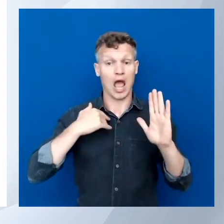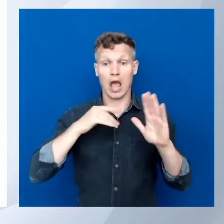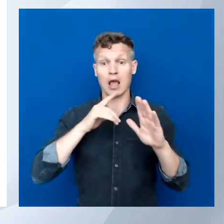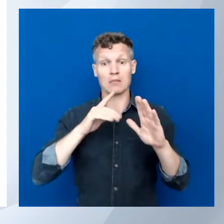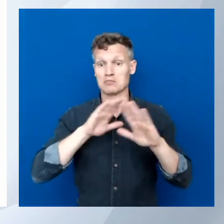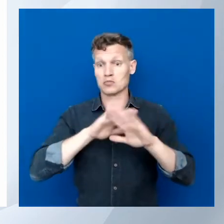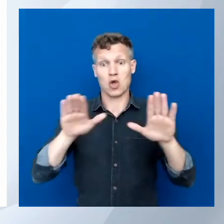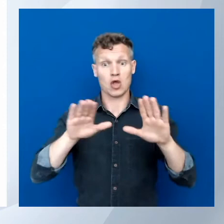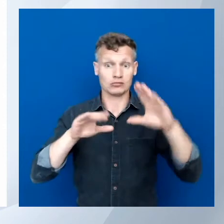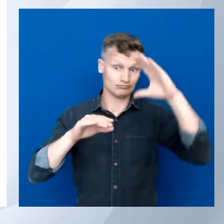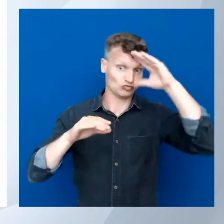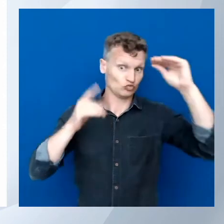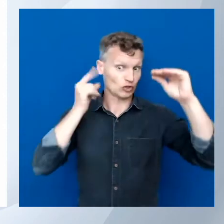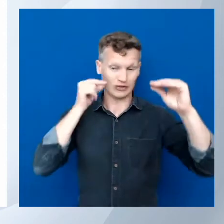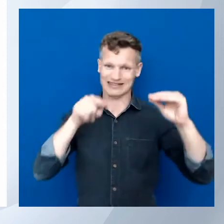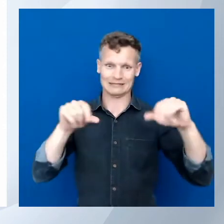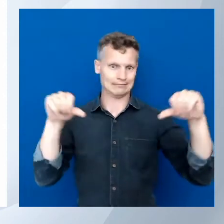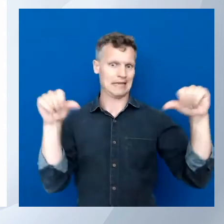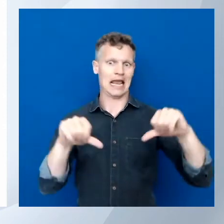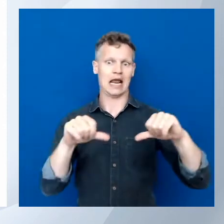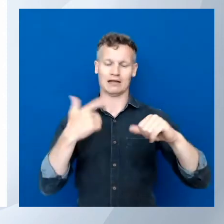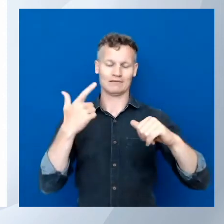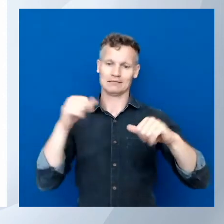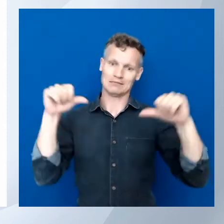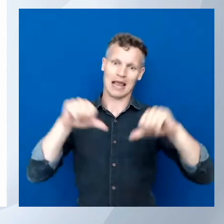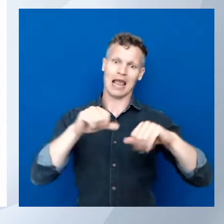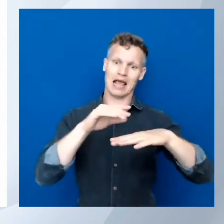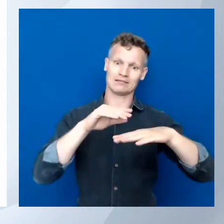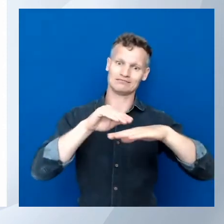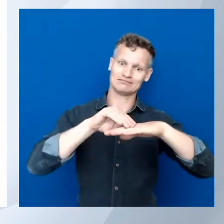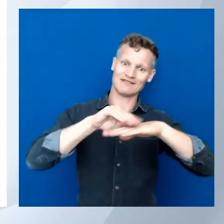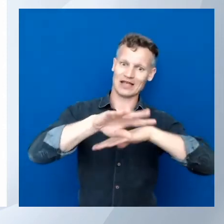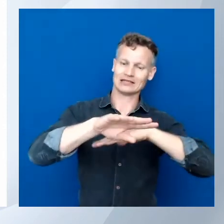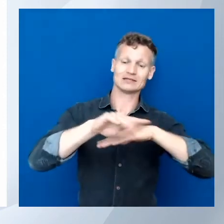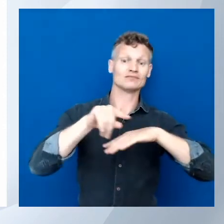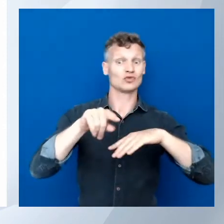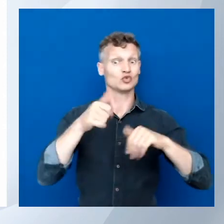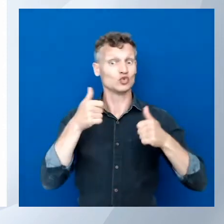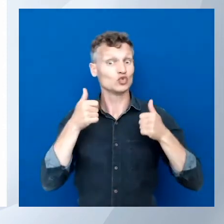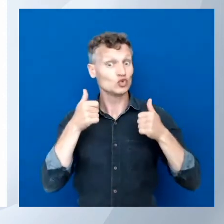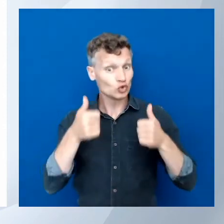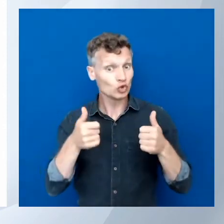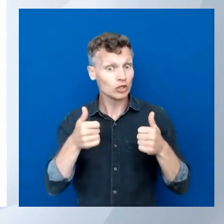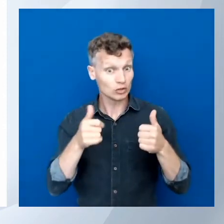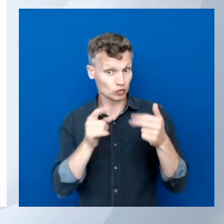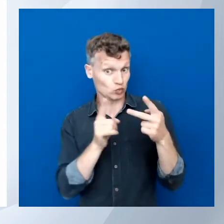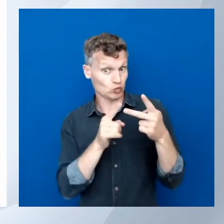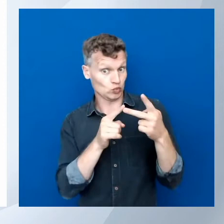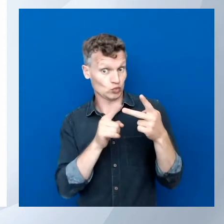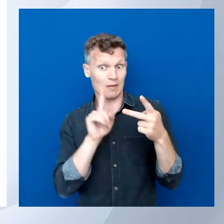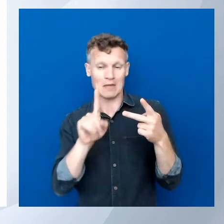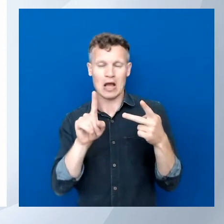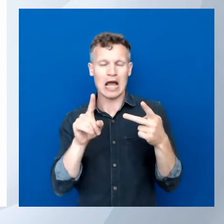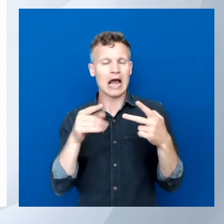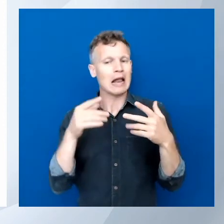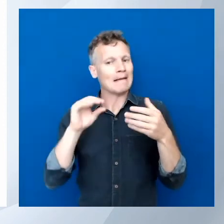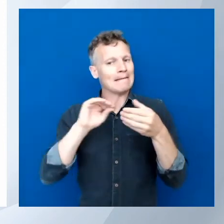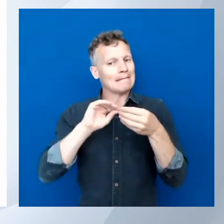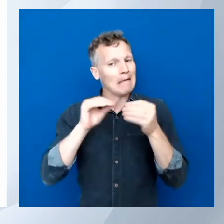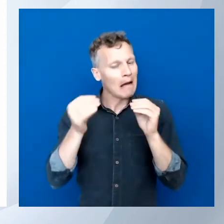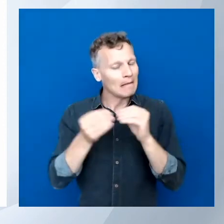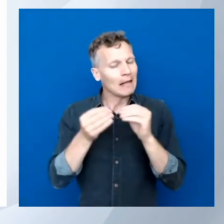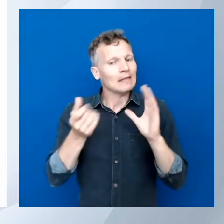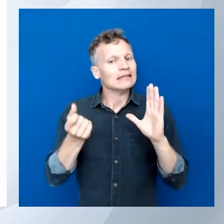choice. And that's always a good thing to do. But the challenge here is that sometimes